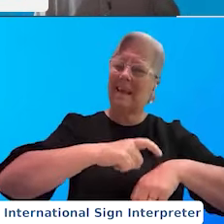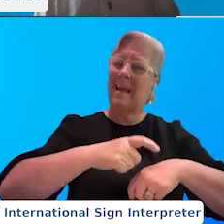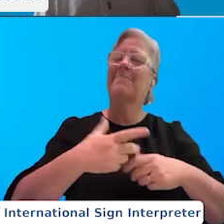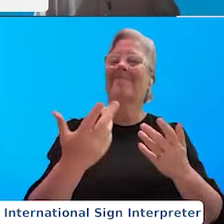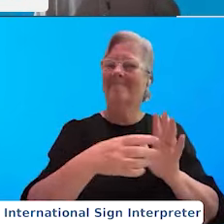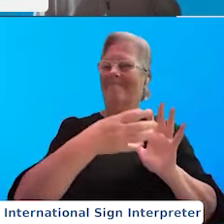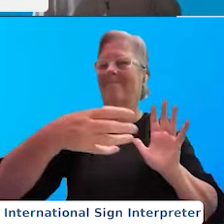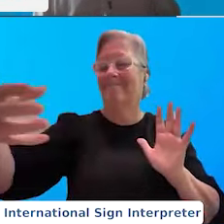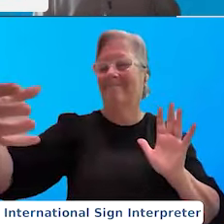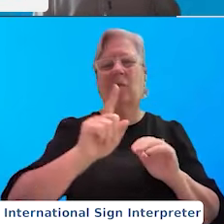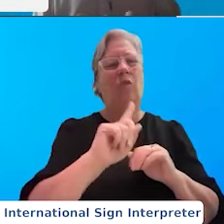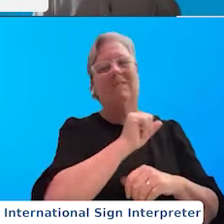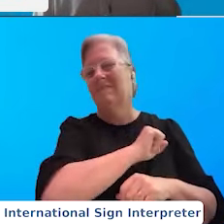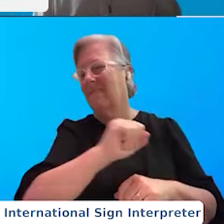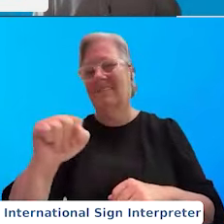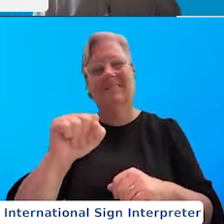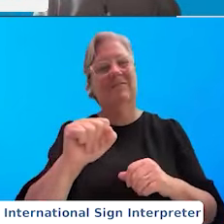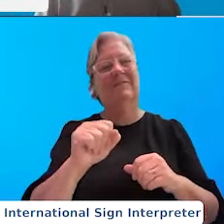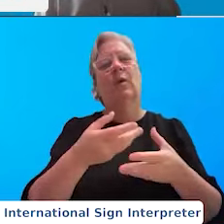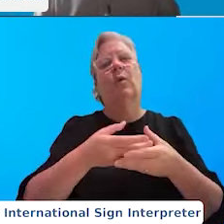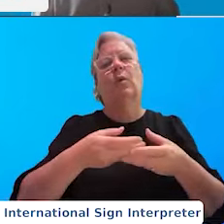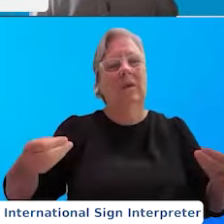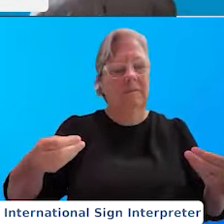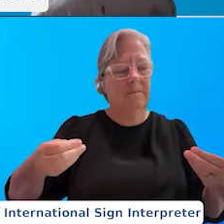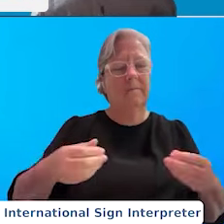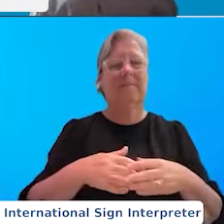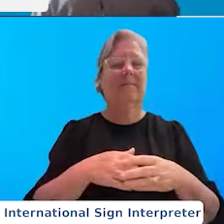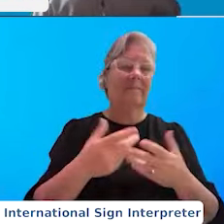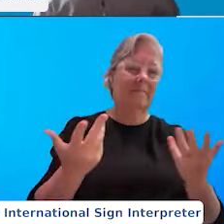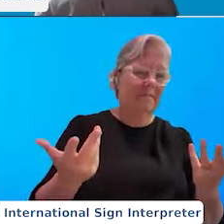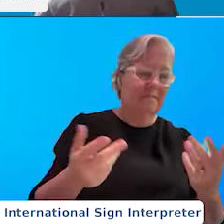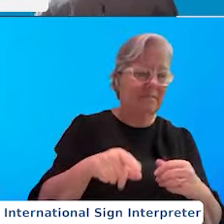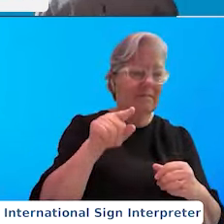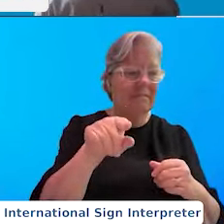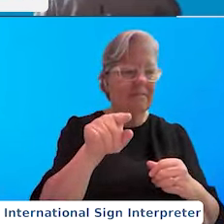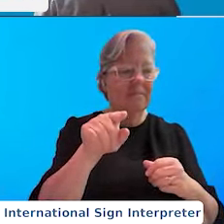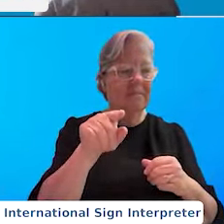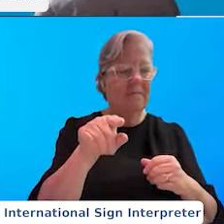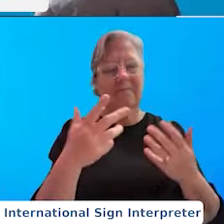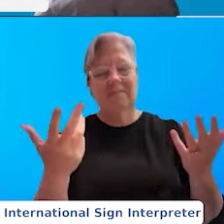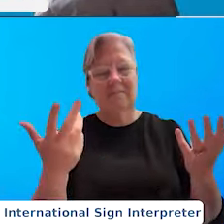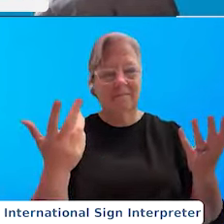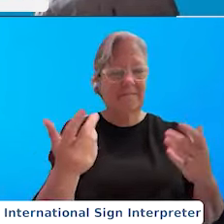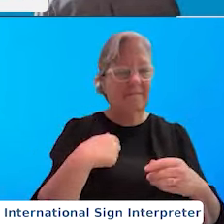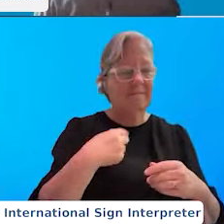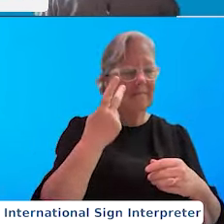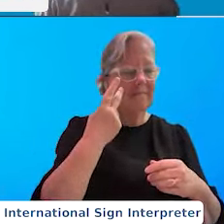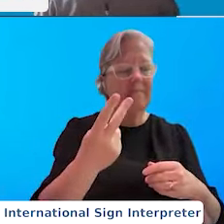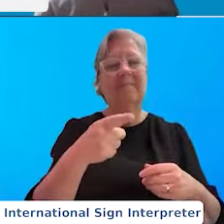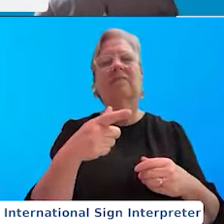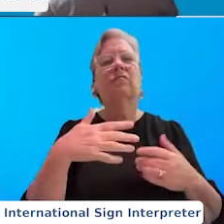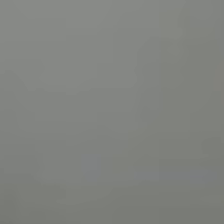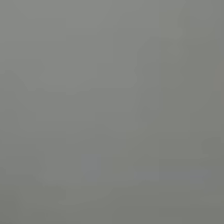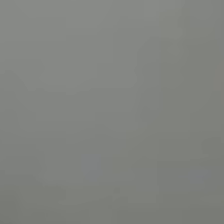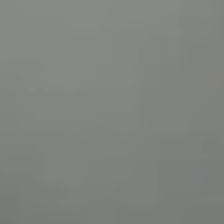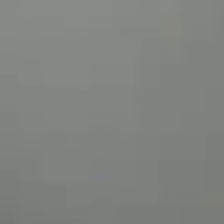and infrastructures, take decades. Any progress is a good progress, but it takes a lot of time. Shifting attitude takes